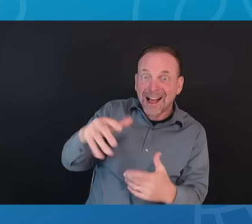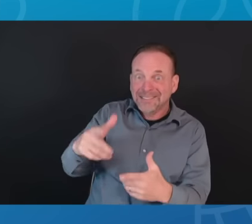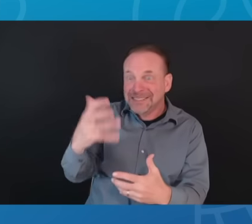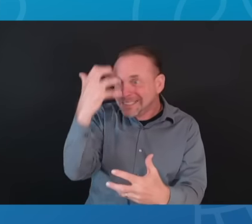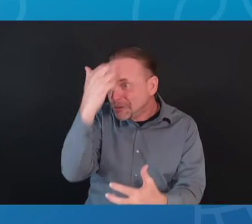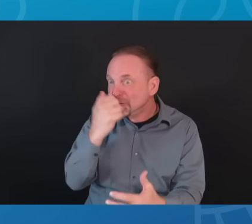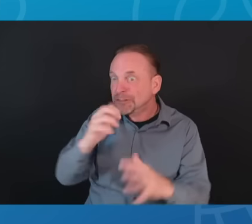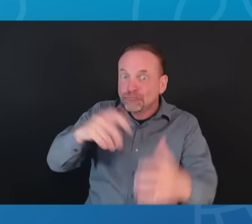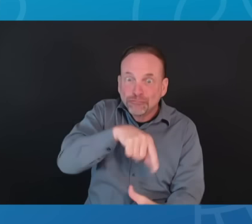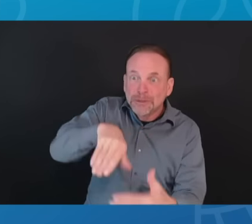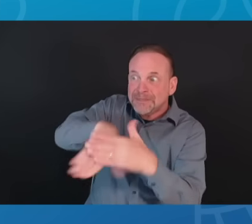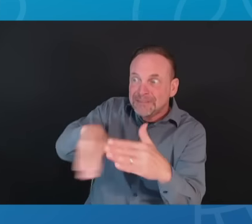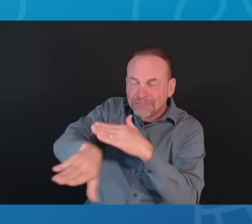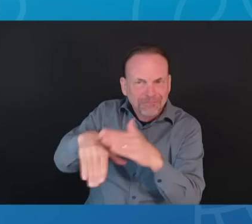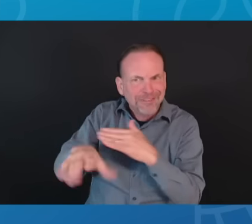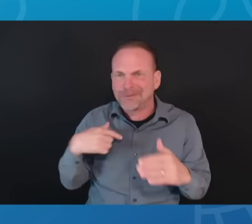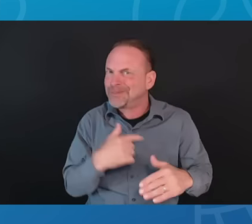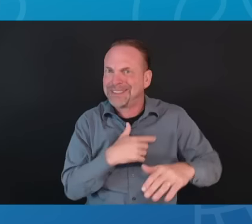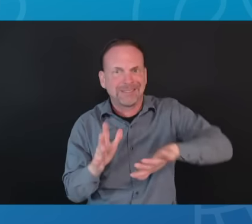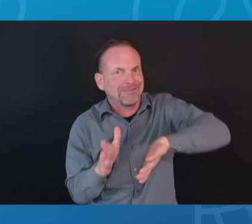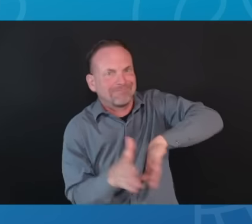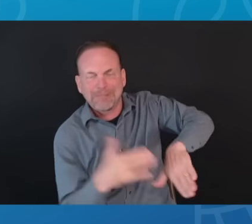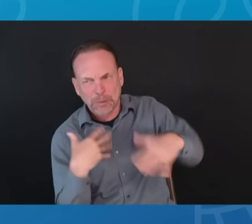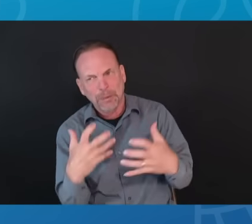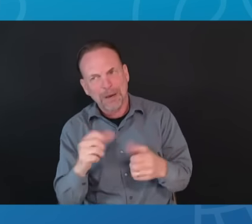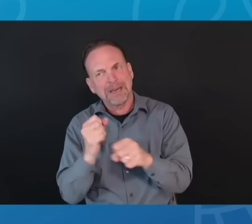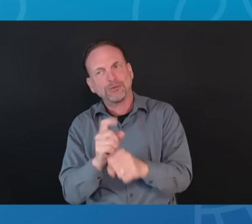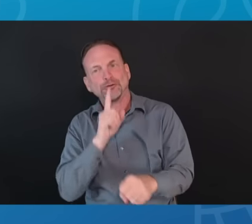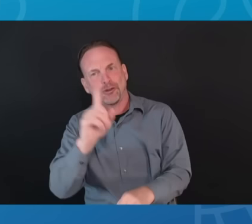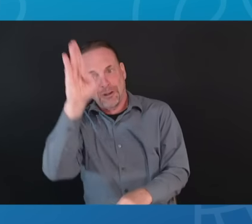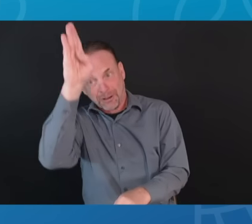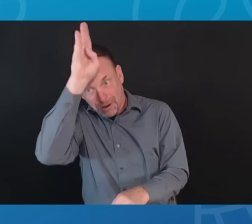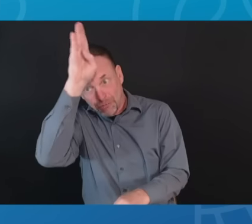Gita. I'm going to go back to your conversation about